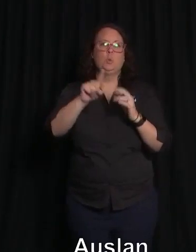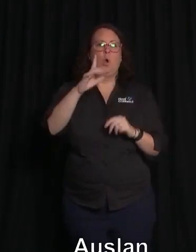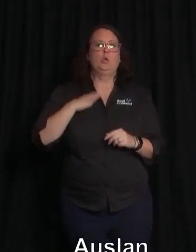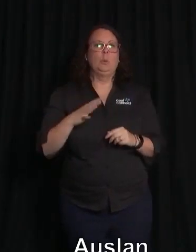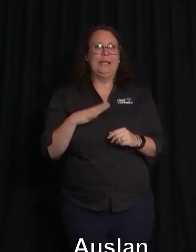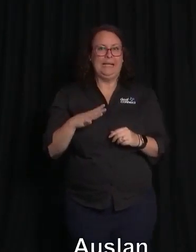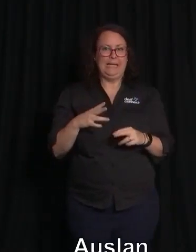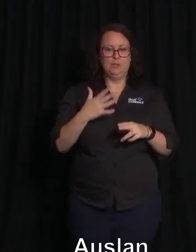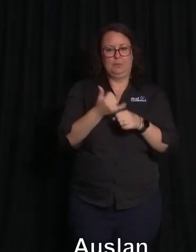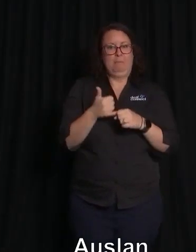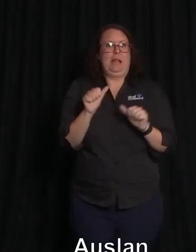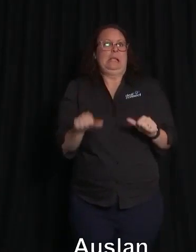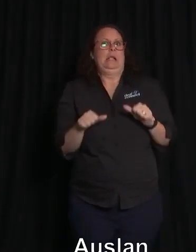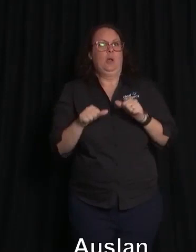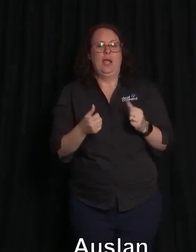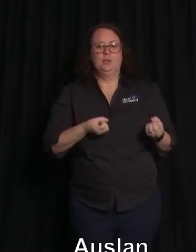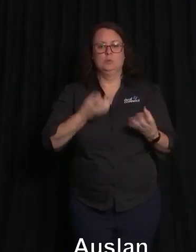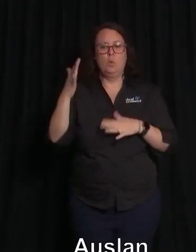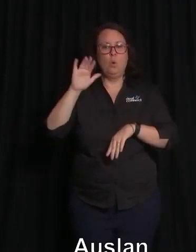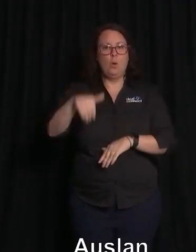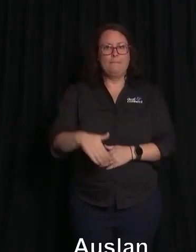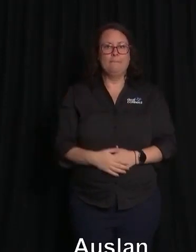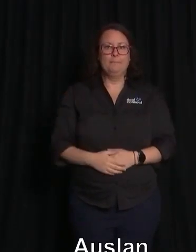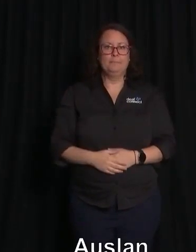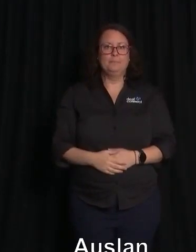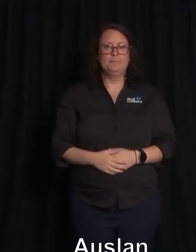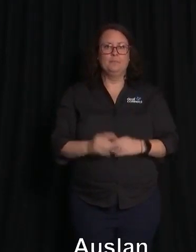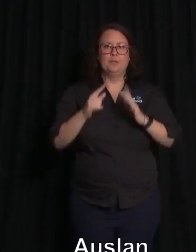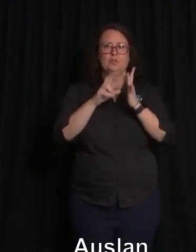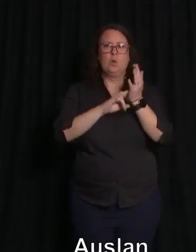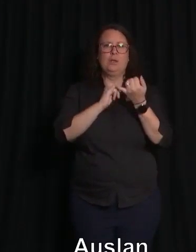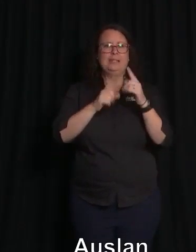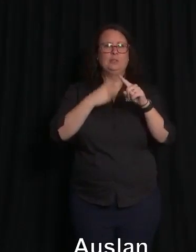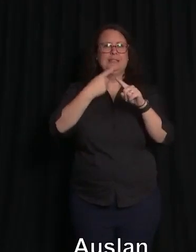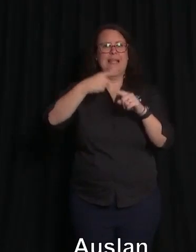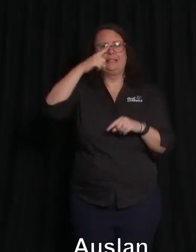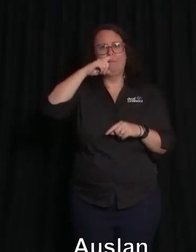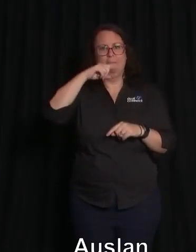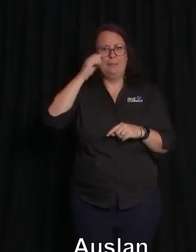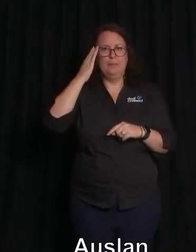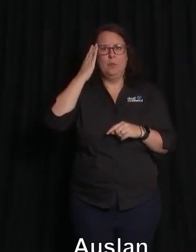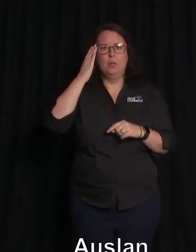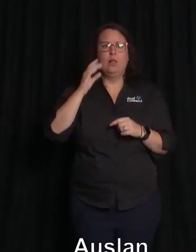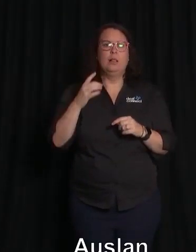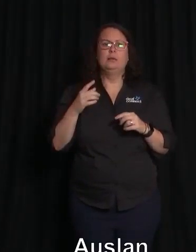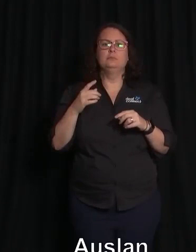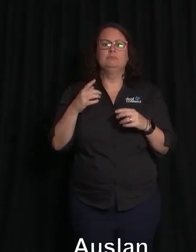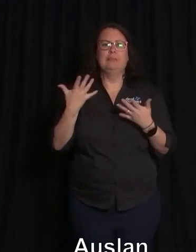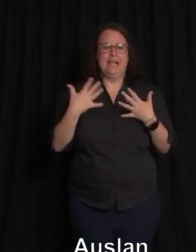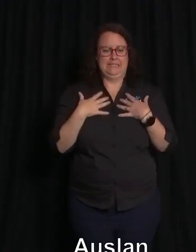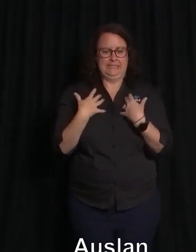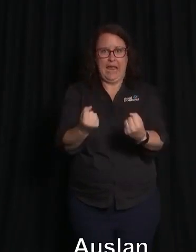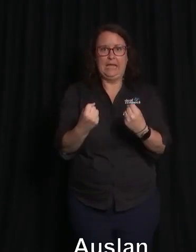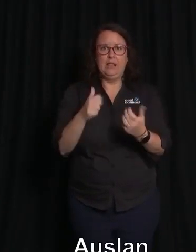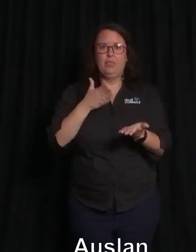home. So oftentimes intersex people are stripped of like the thing that's most important to all of us, which is